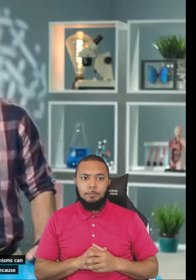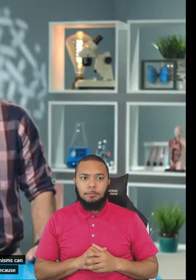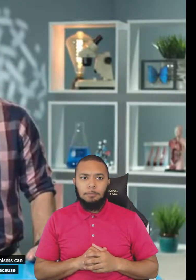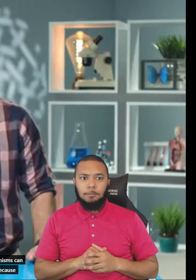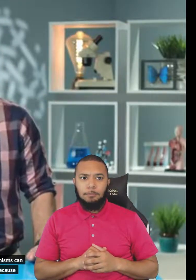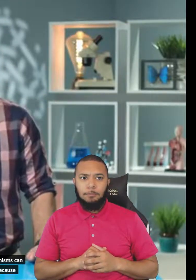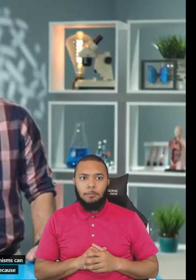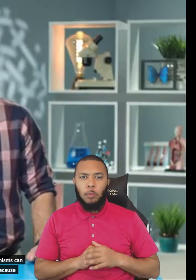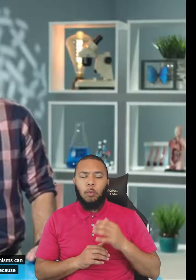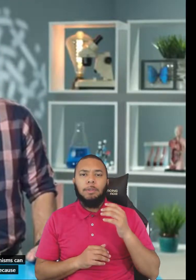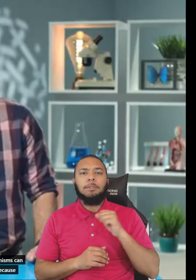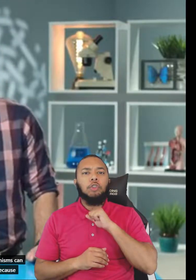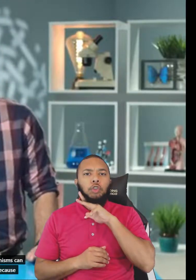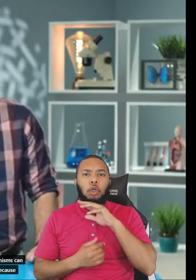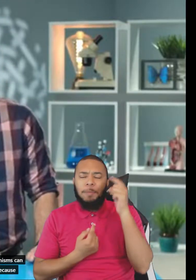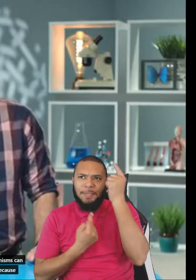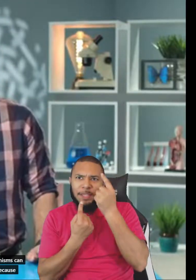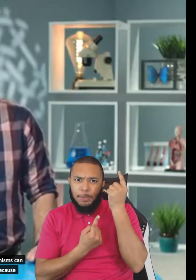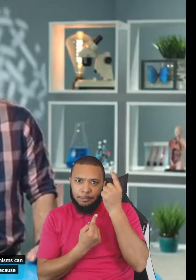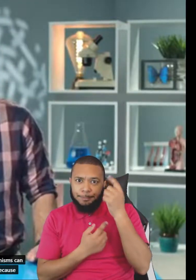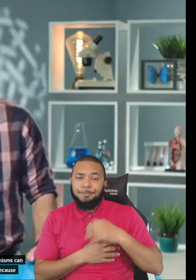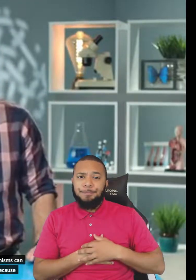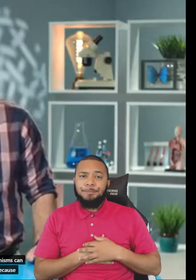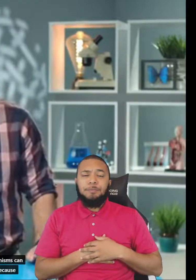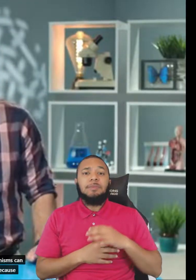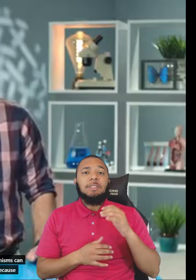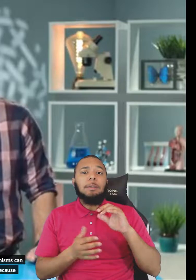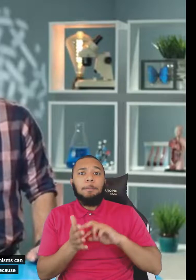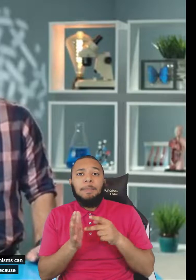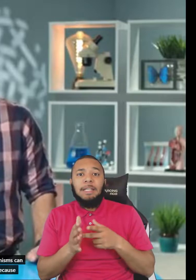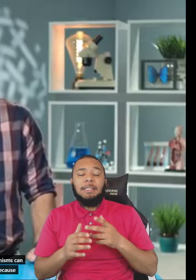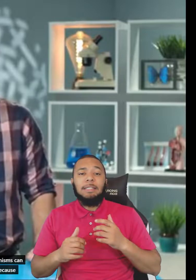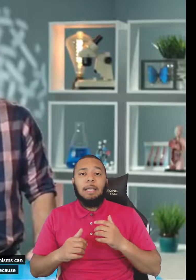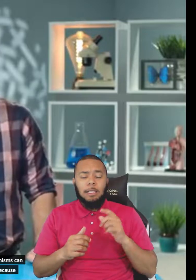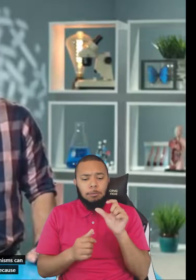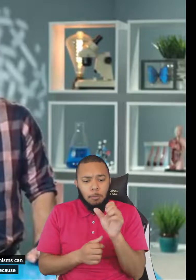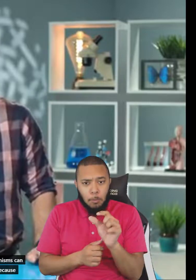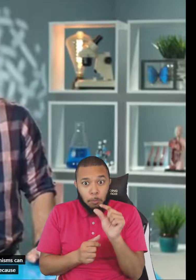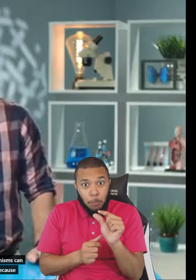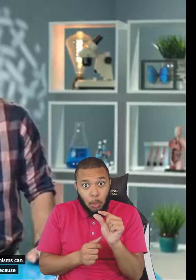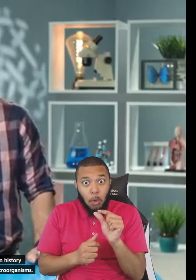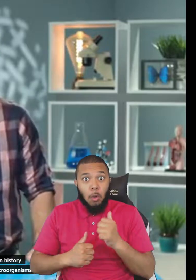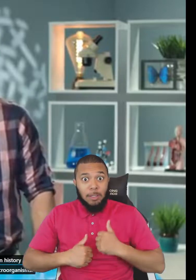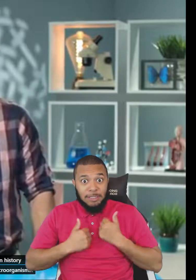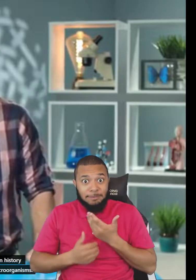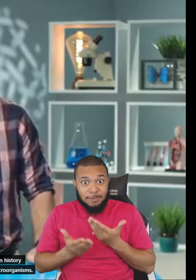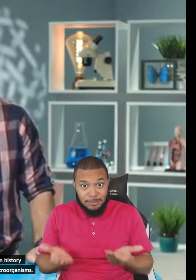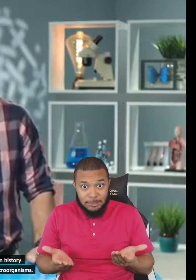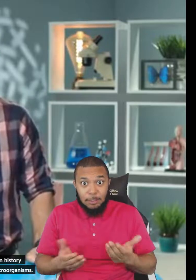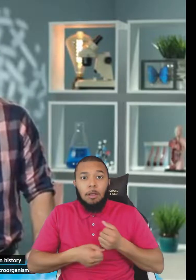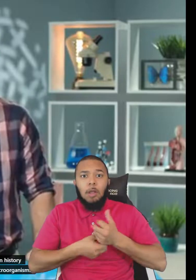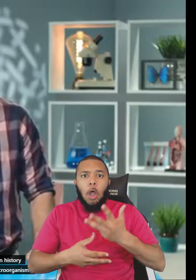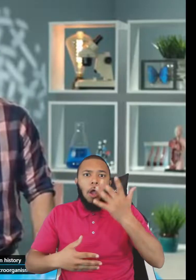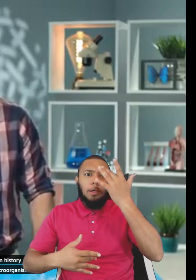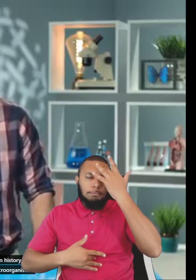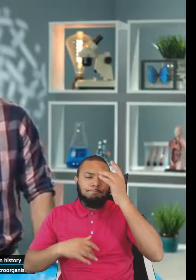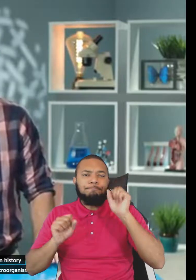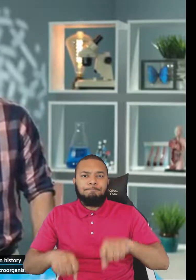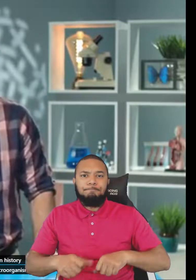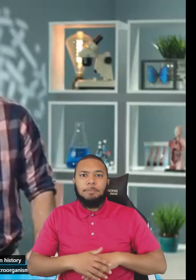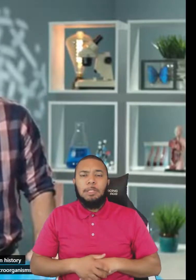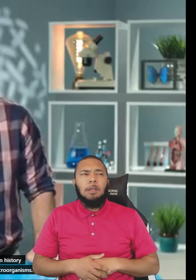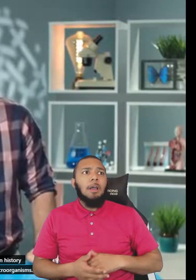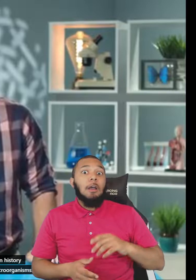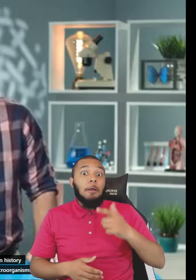basically hypothesized that microorganisms can cause infections, right? Because there was obviously a time